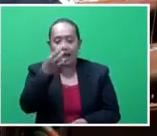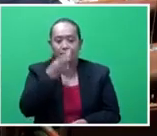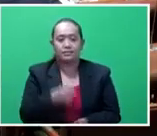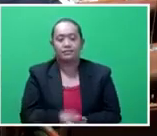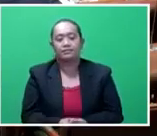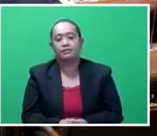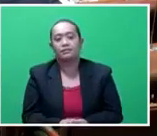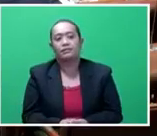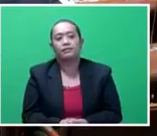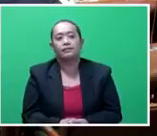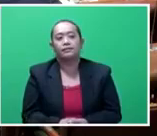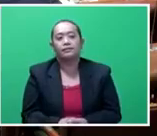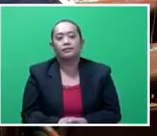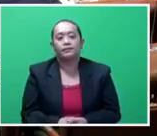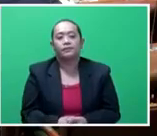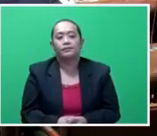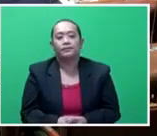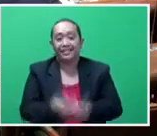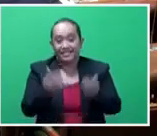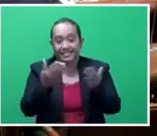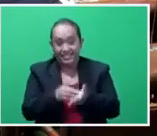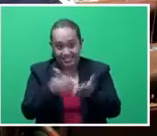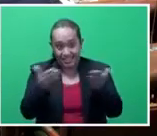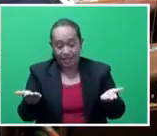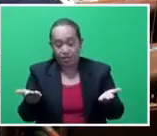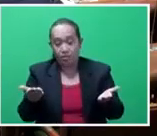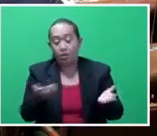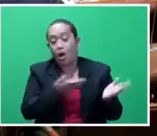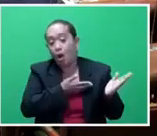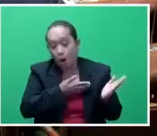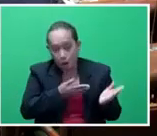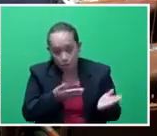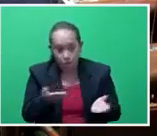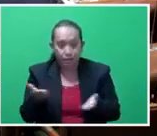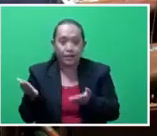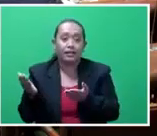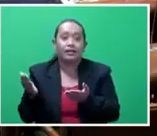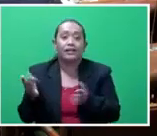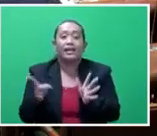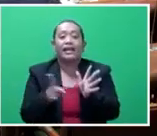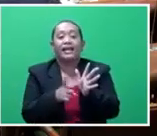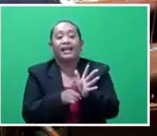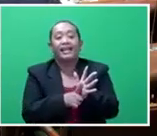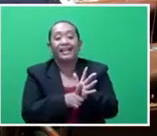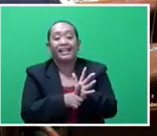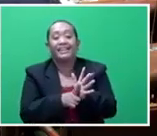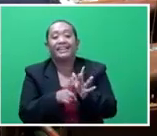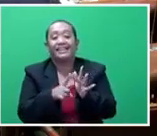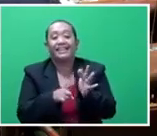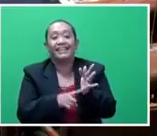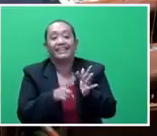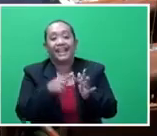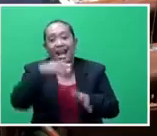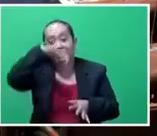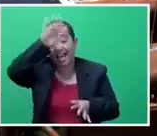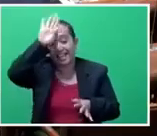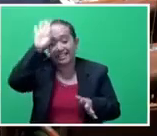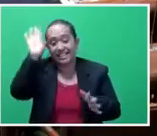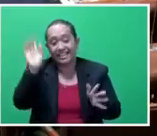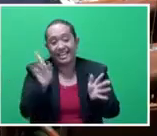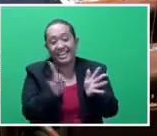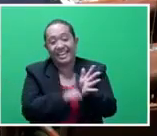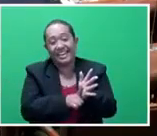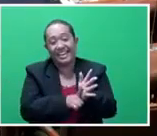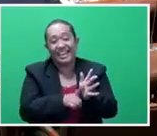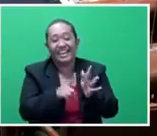And I give the floor to the Honourable Anilitianga Nibaravi to ask question